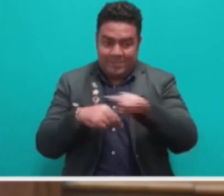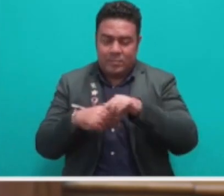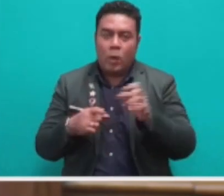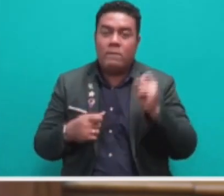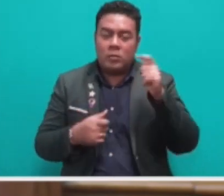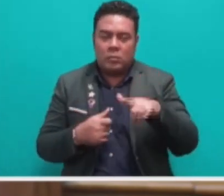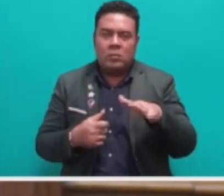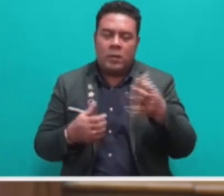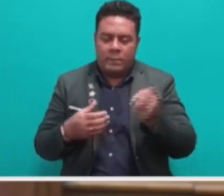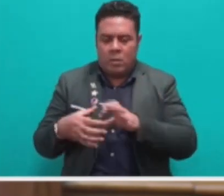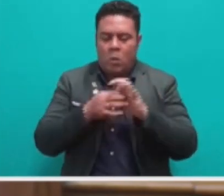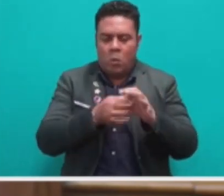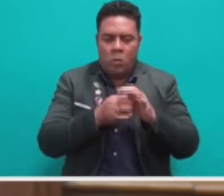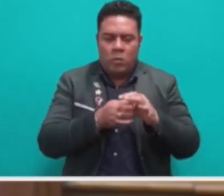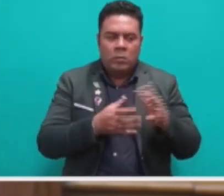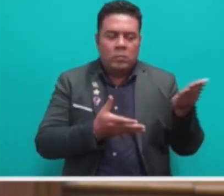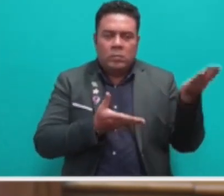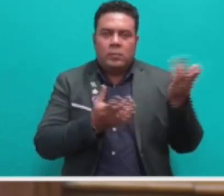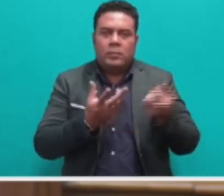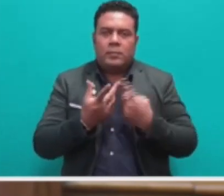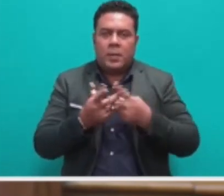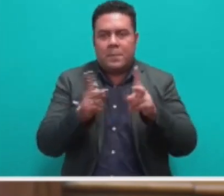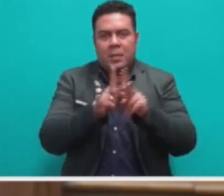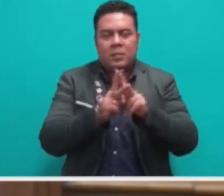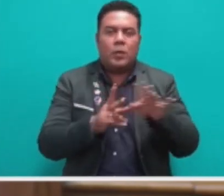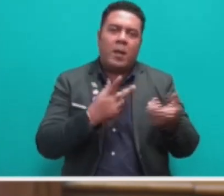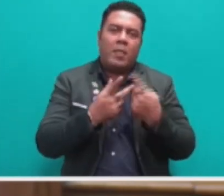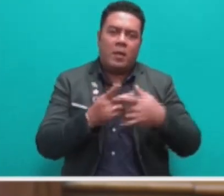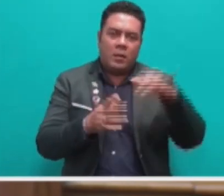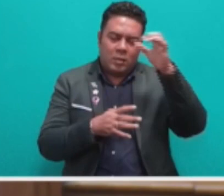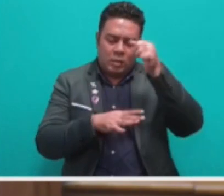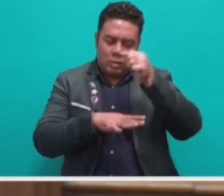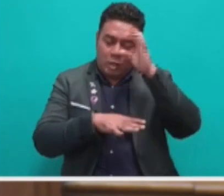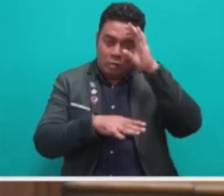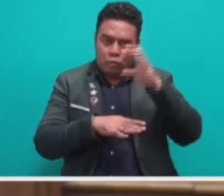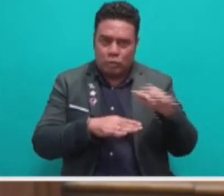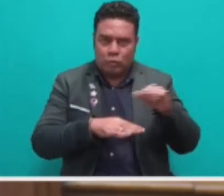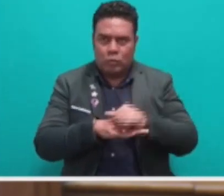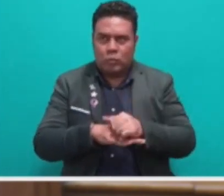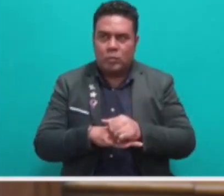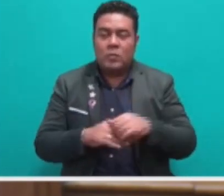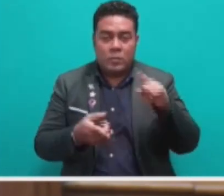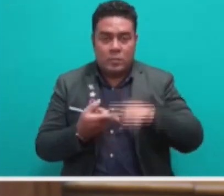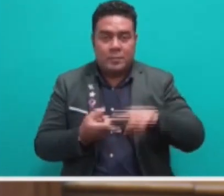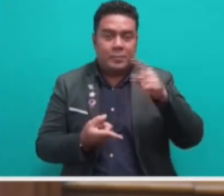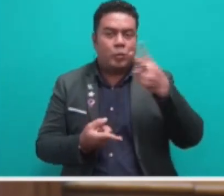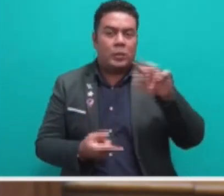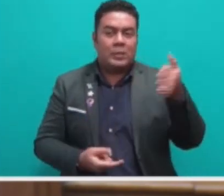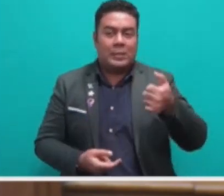are hosting their counterparts. However, Mr. Speaker, sir, the formula for increase made in